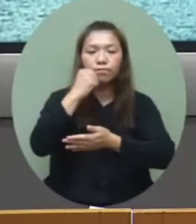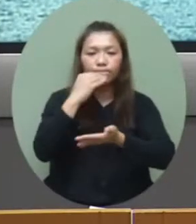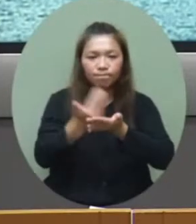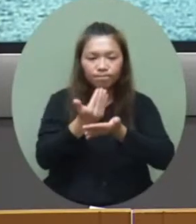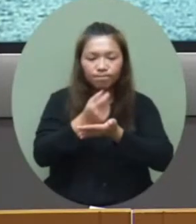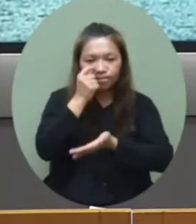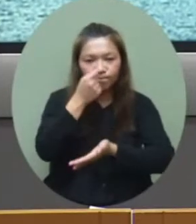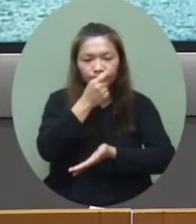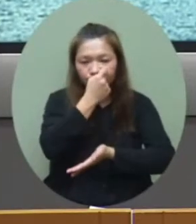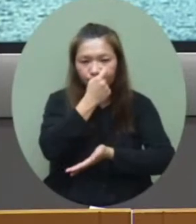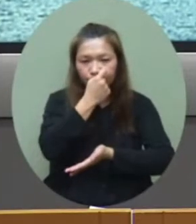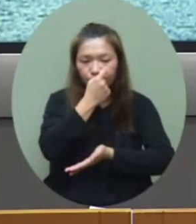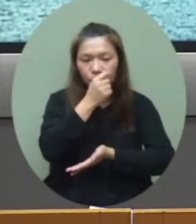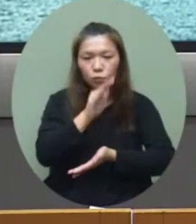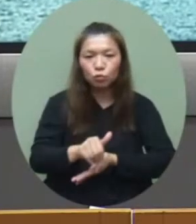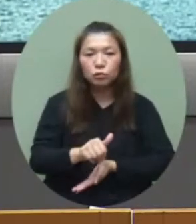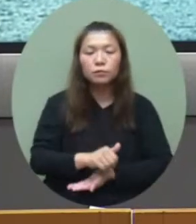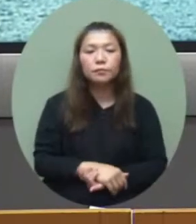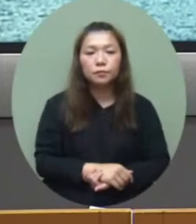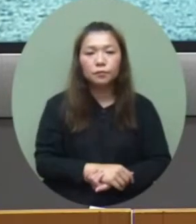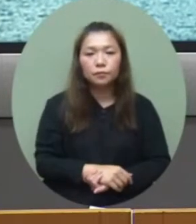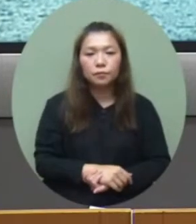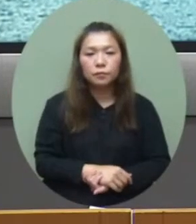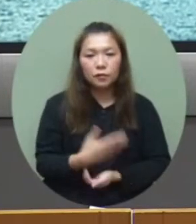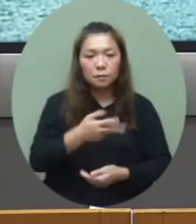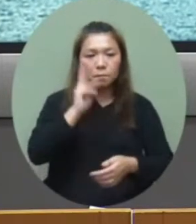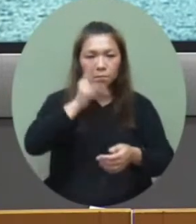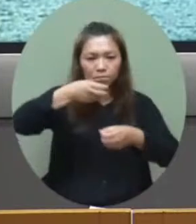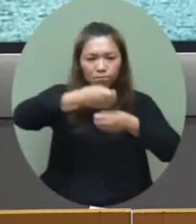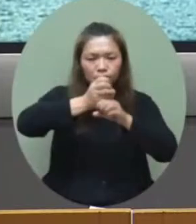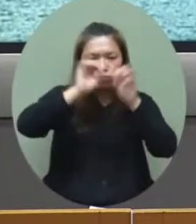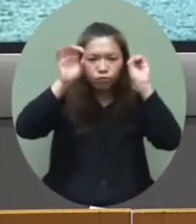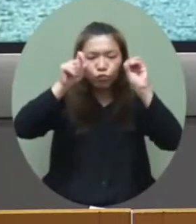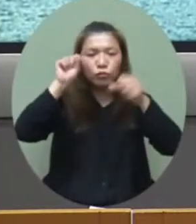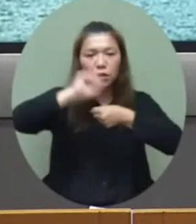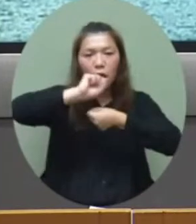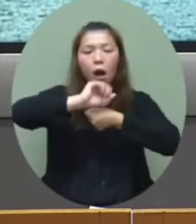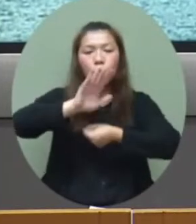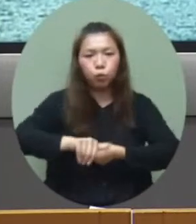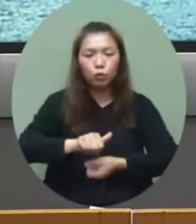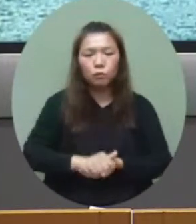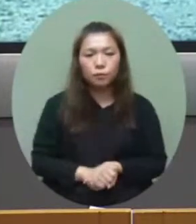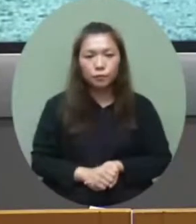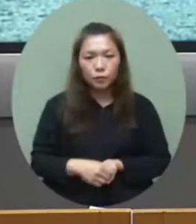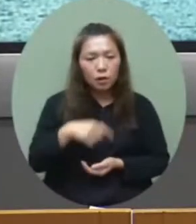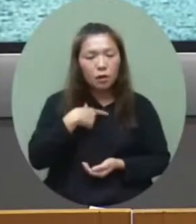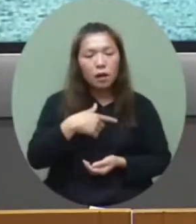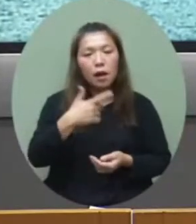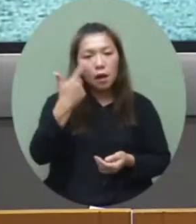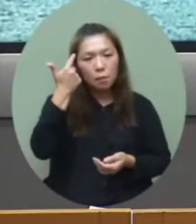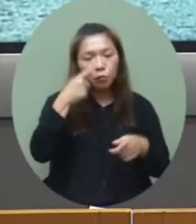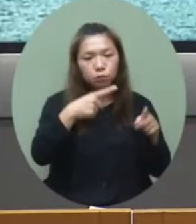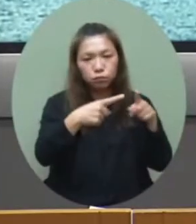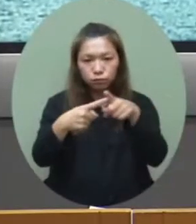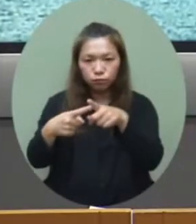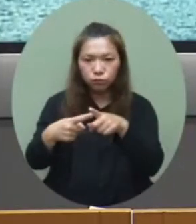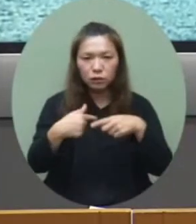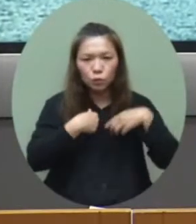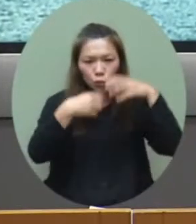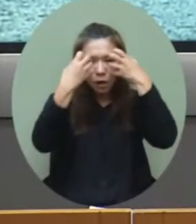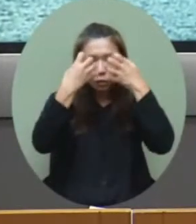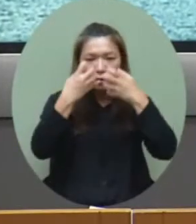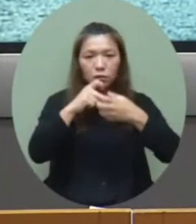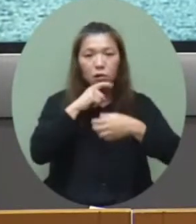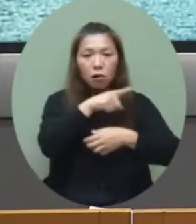transmission chains in the community. The government will step up testing and will also enhance the compulsory testing